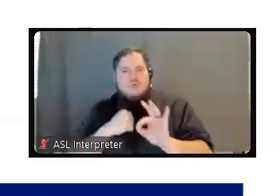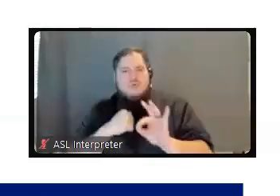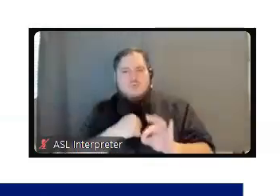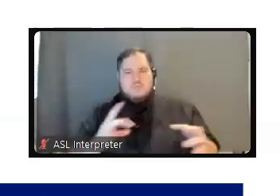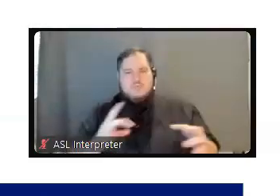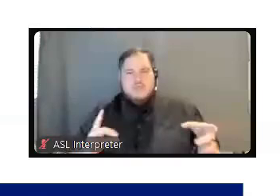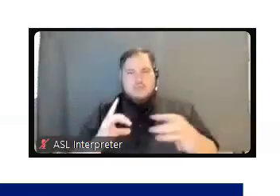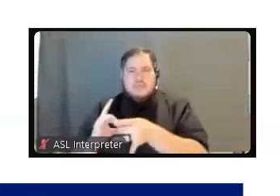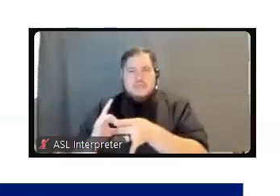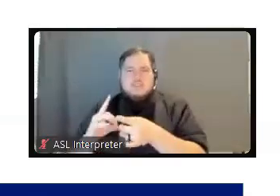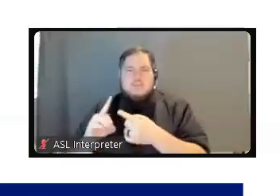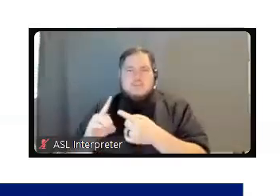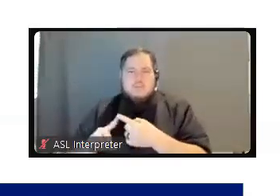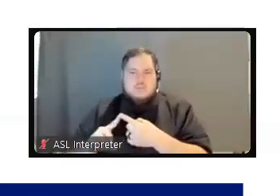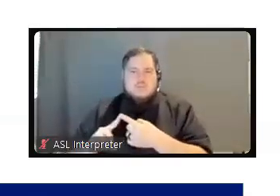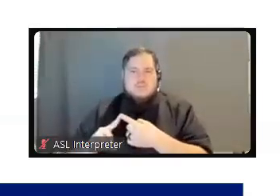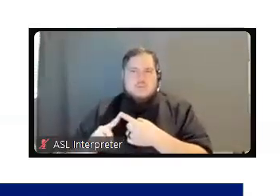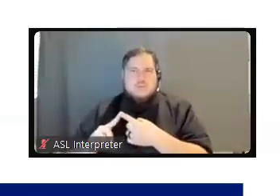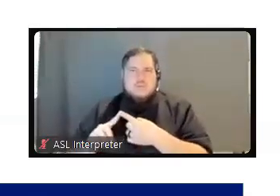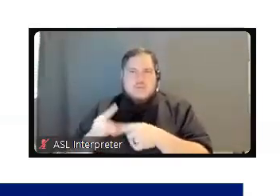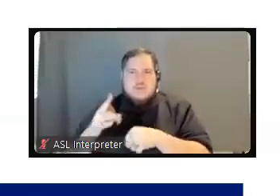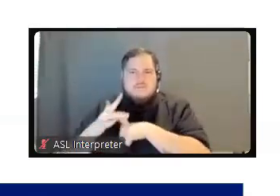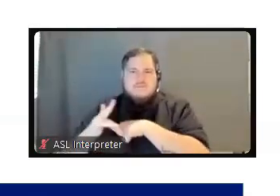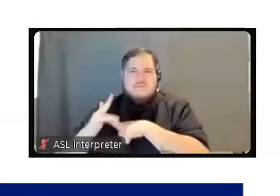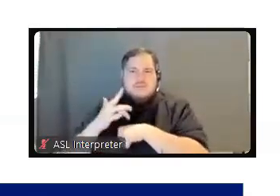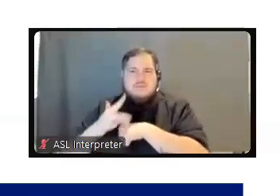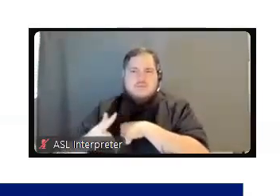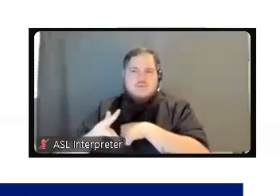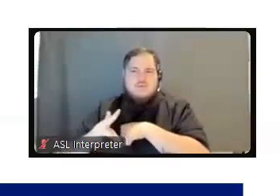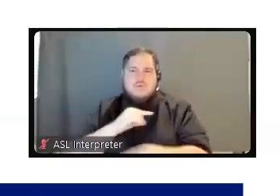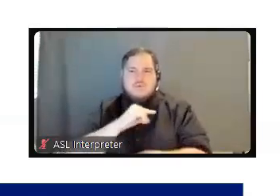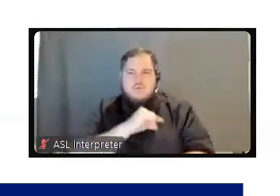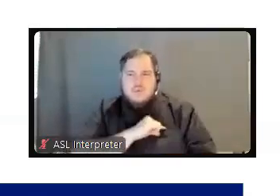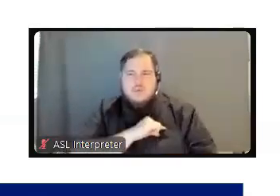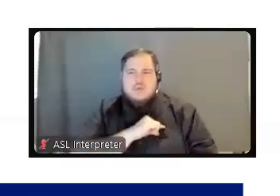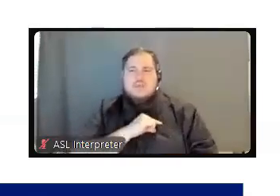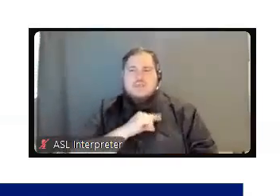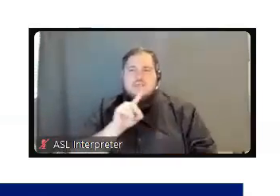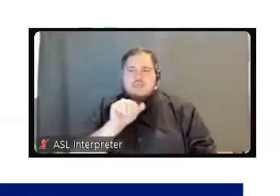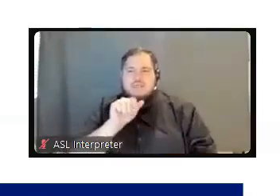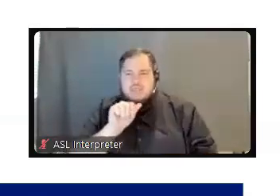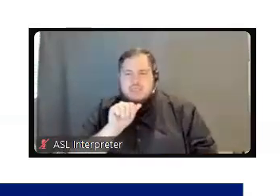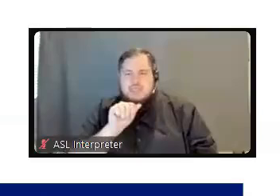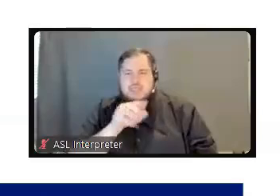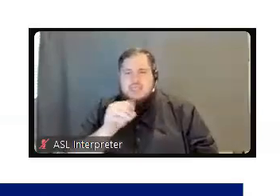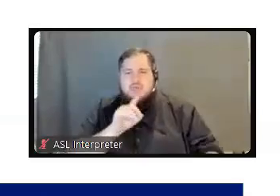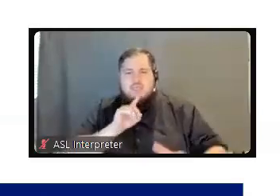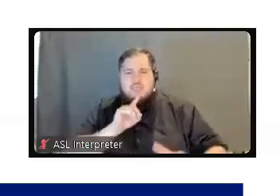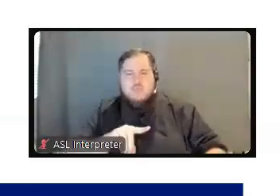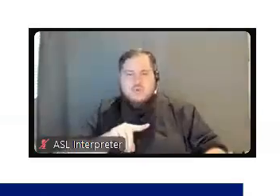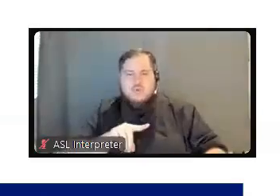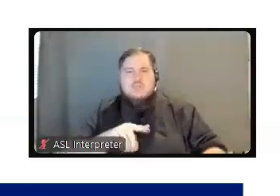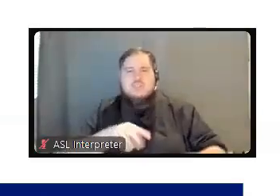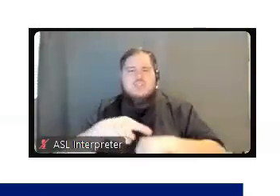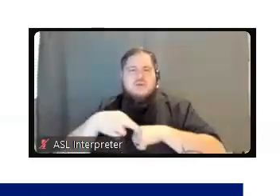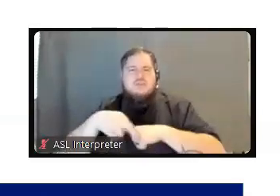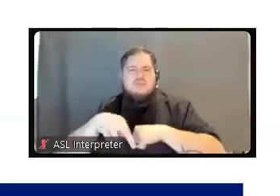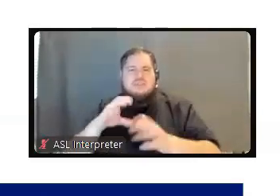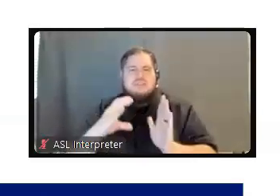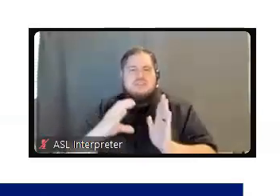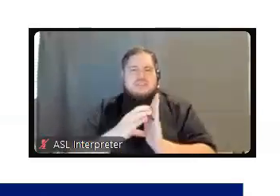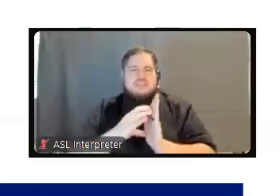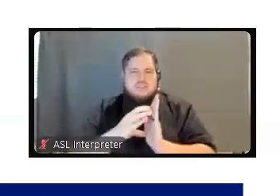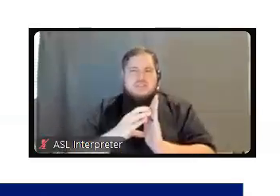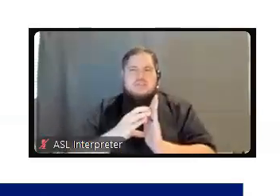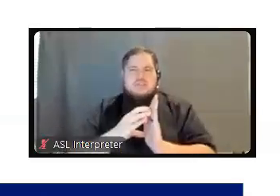to available qualitative data sets and reports in the references section on the main